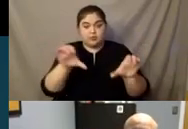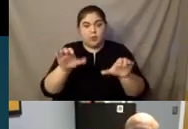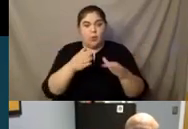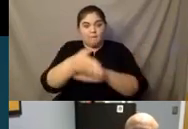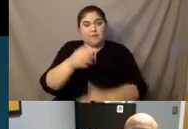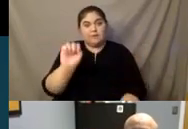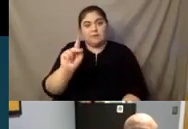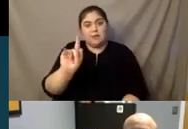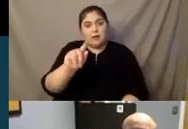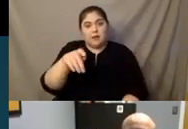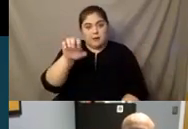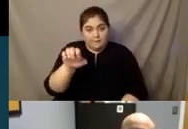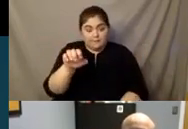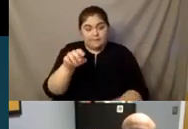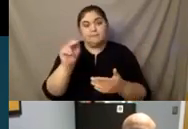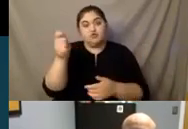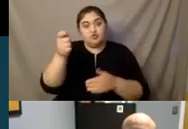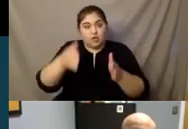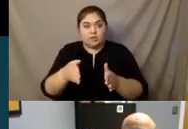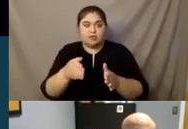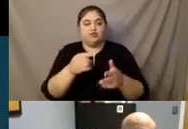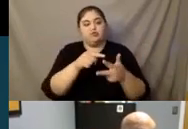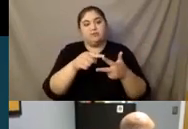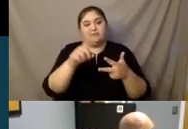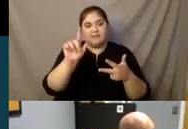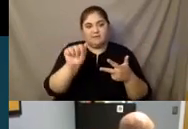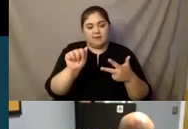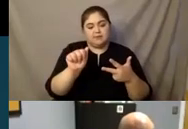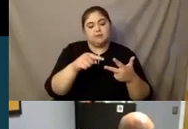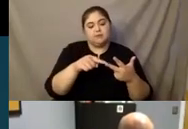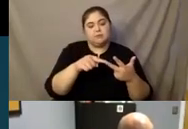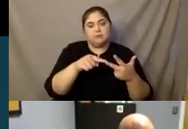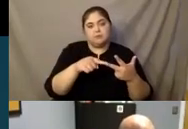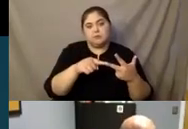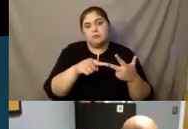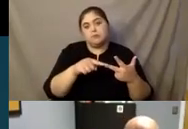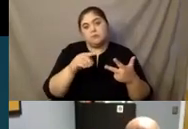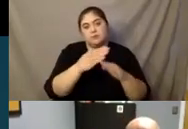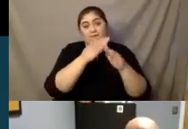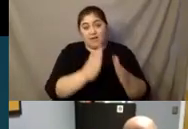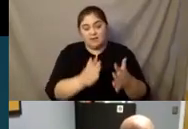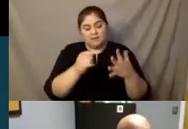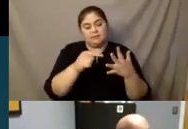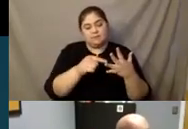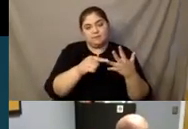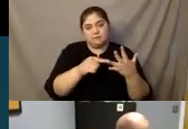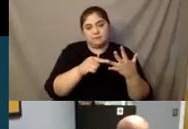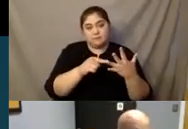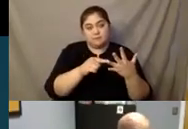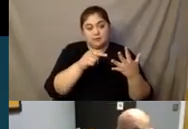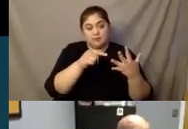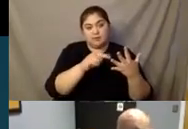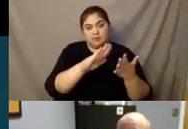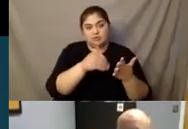the judge is on Skype, the defense attorney is separately there, the defendant is there at the Justice Center,